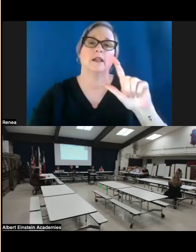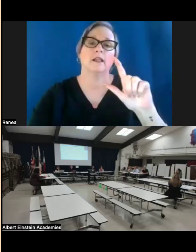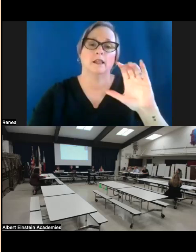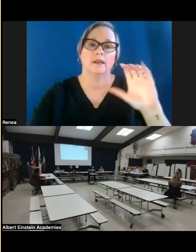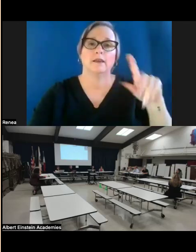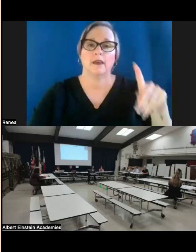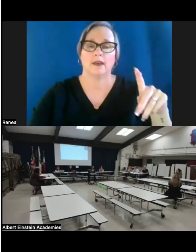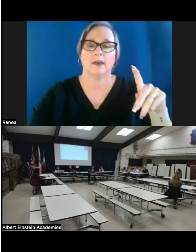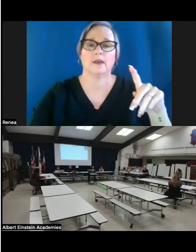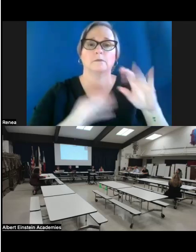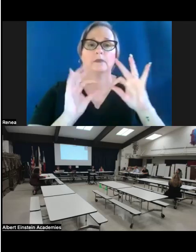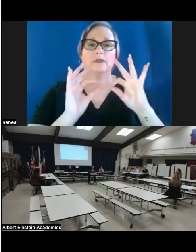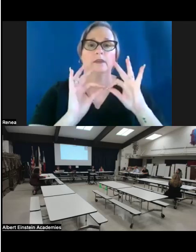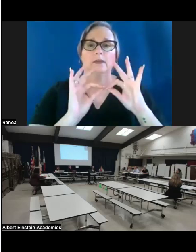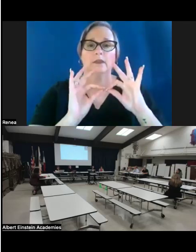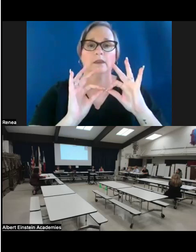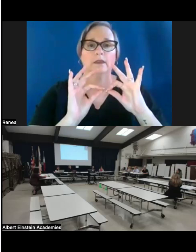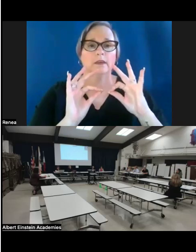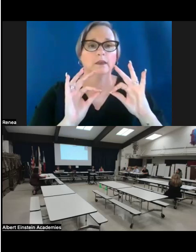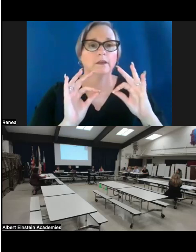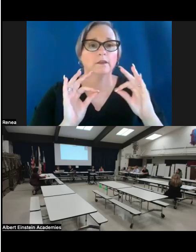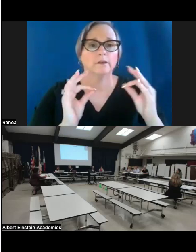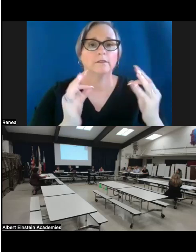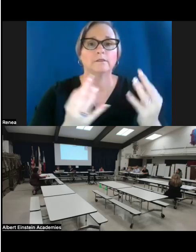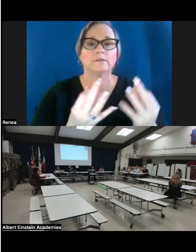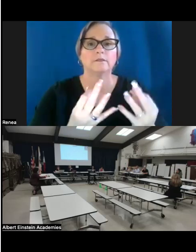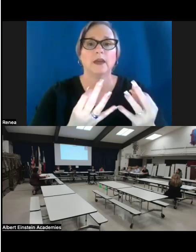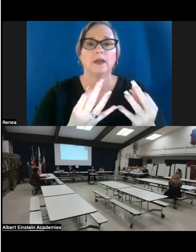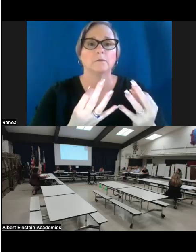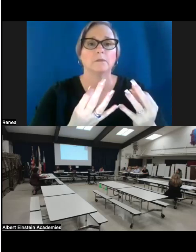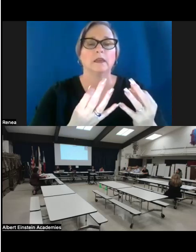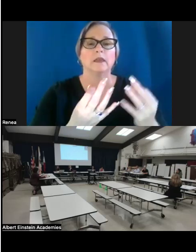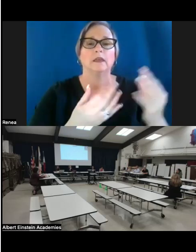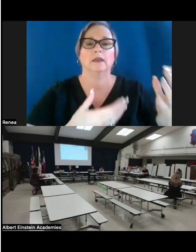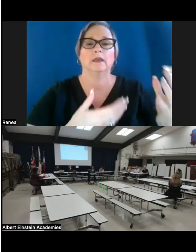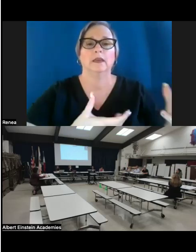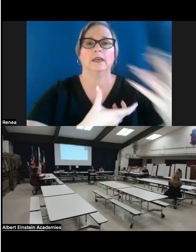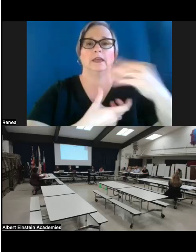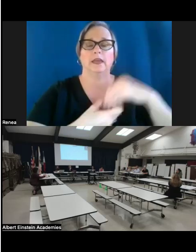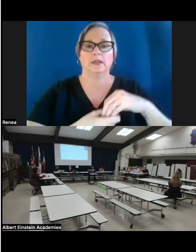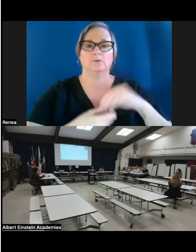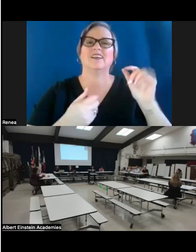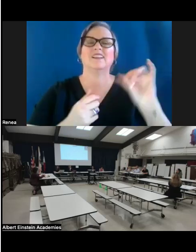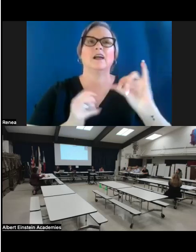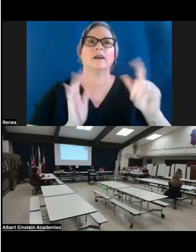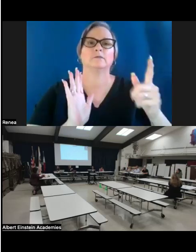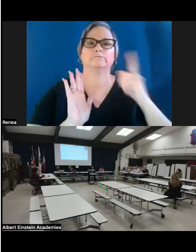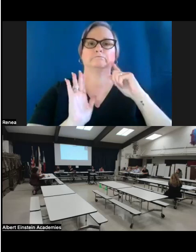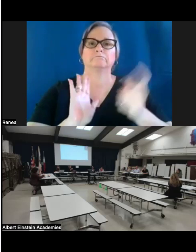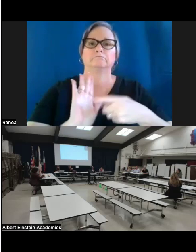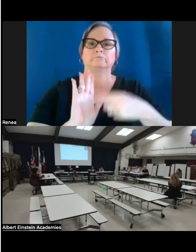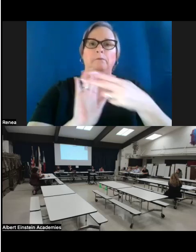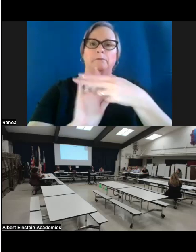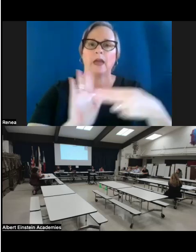family engagement kind of highlighting so much of what we've done for family engagement this